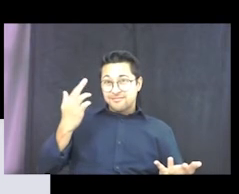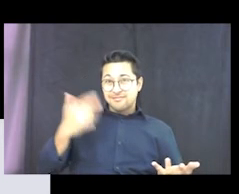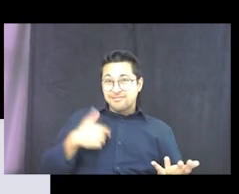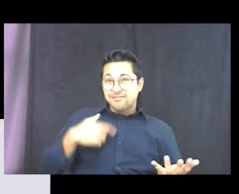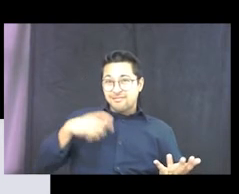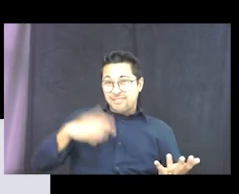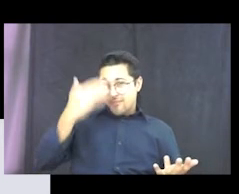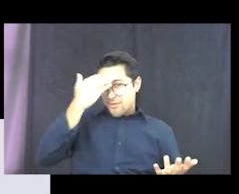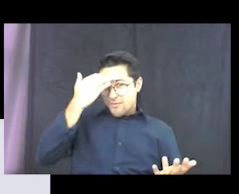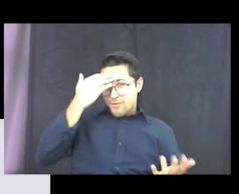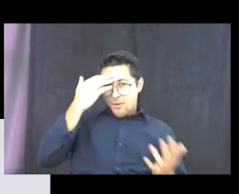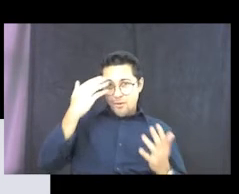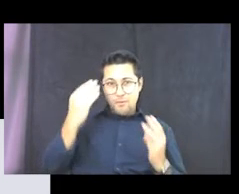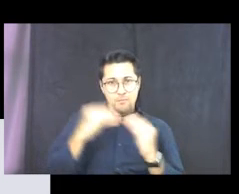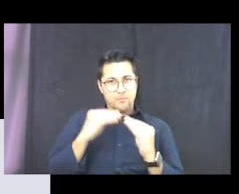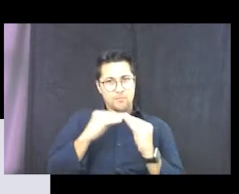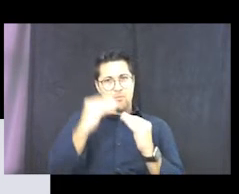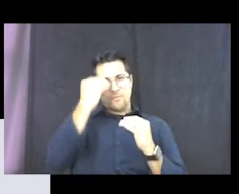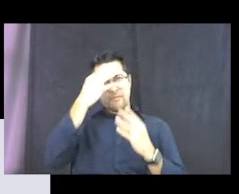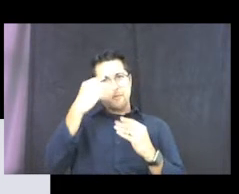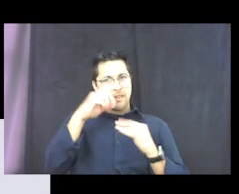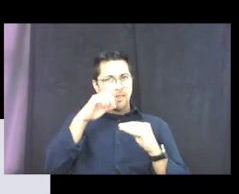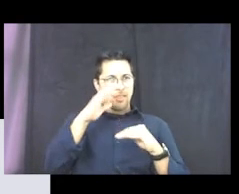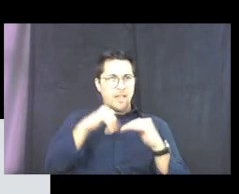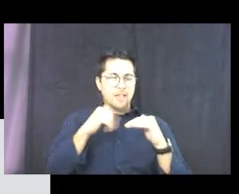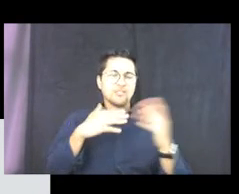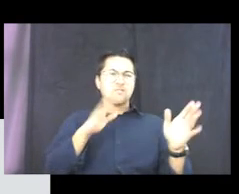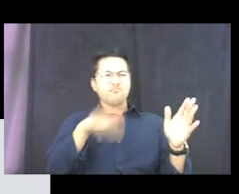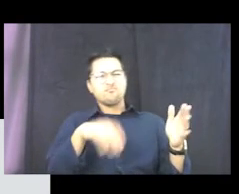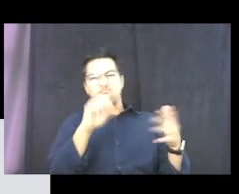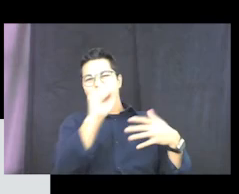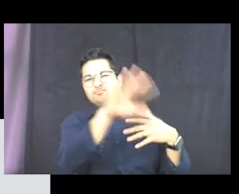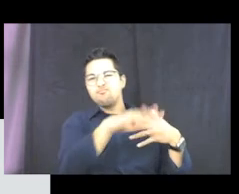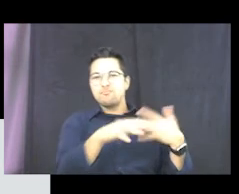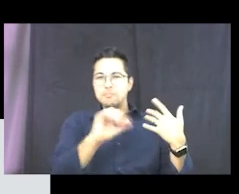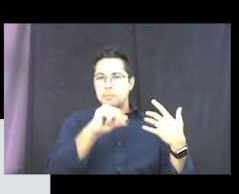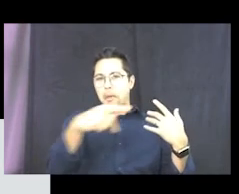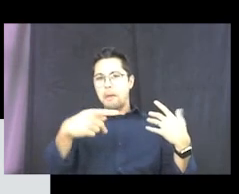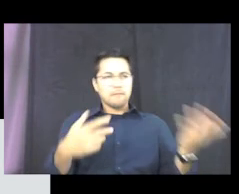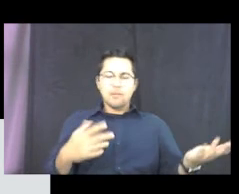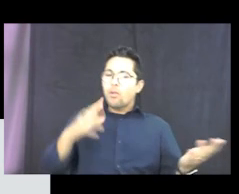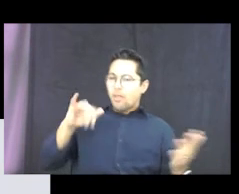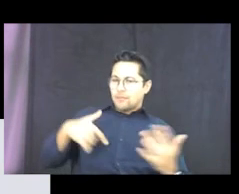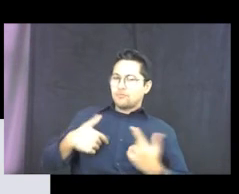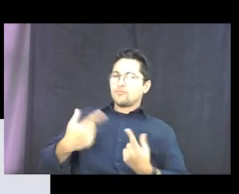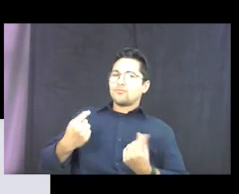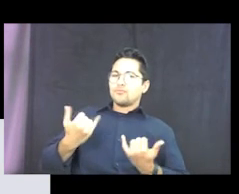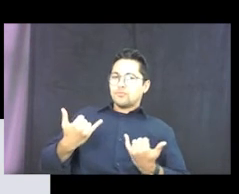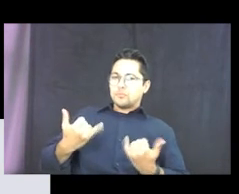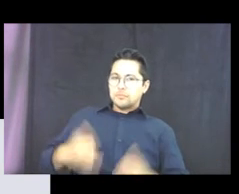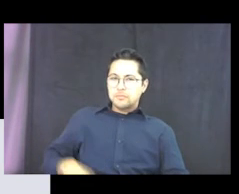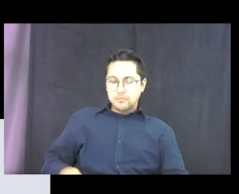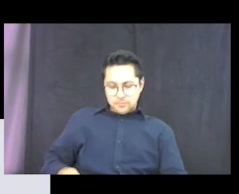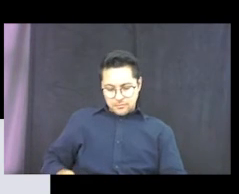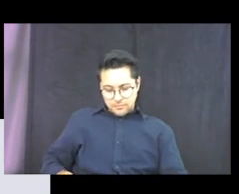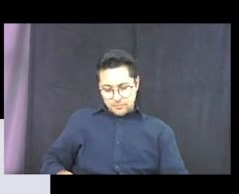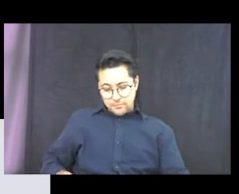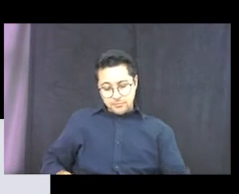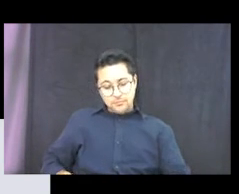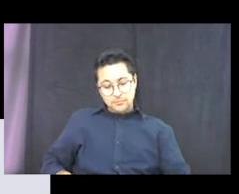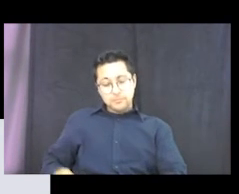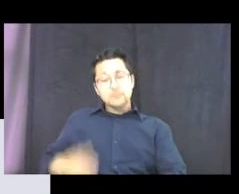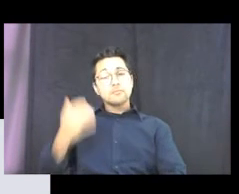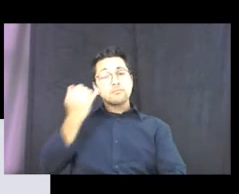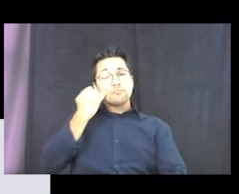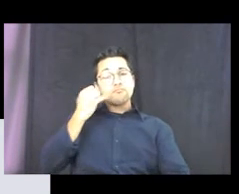know so much more information than just saying, hey, throw this app at you. And that's what we're going to do right now. So if we look at the